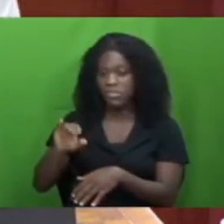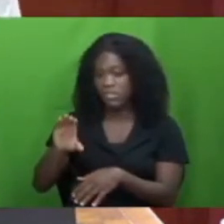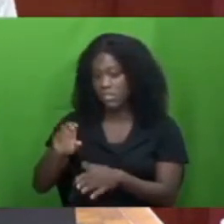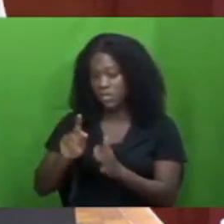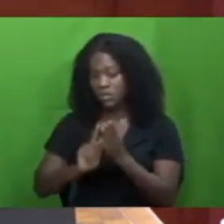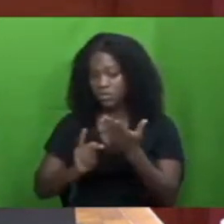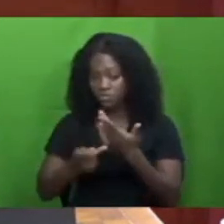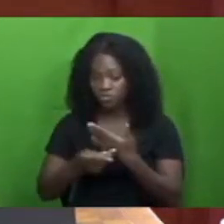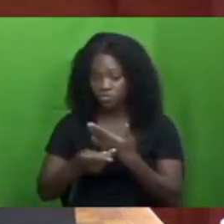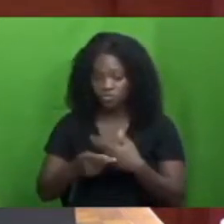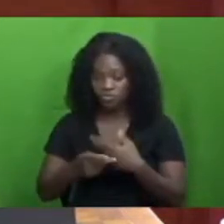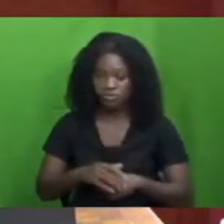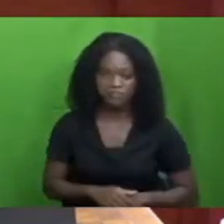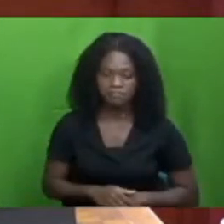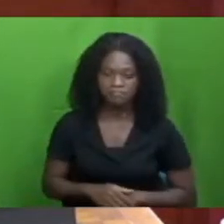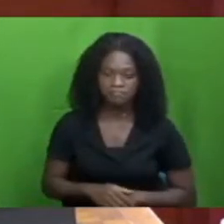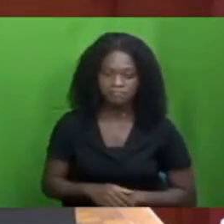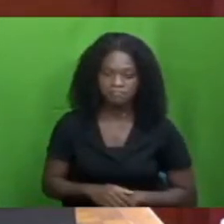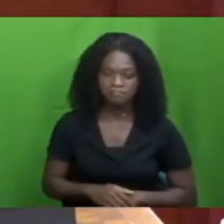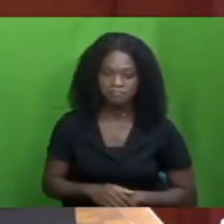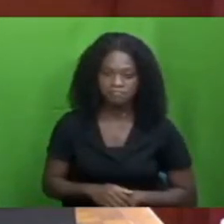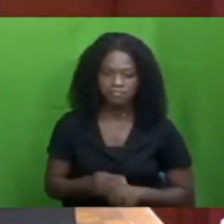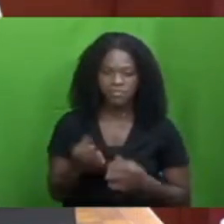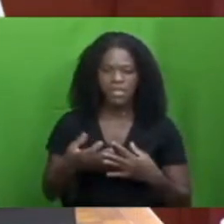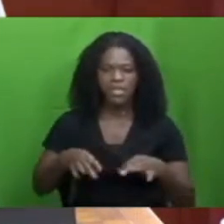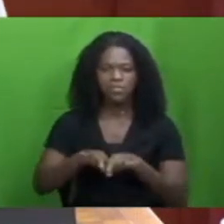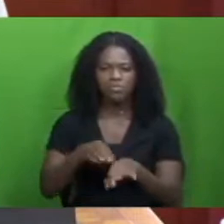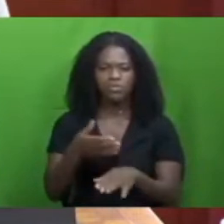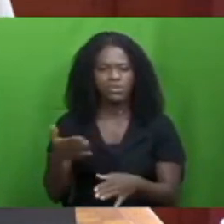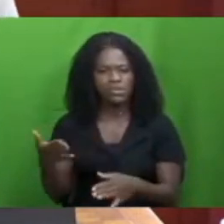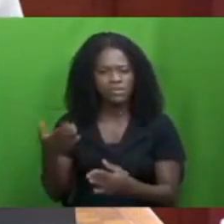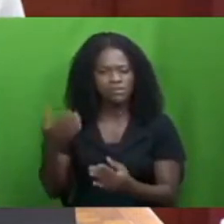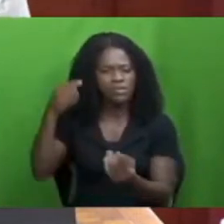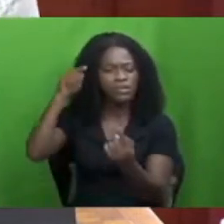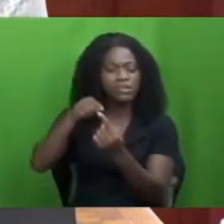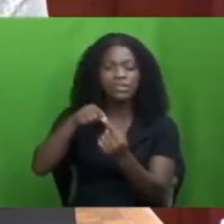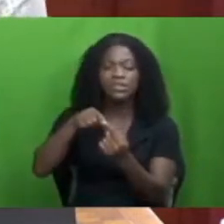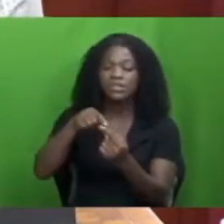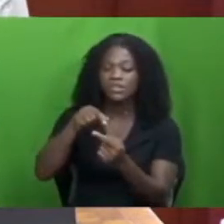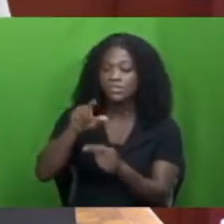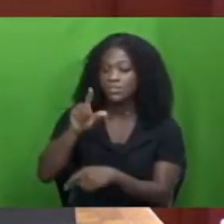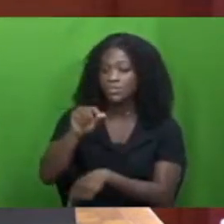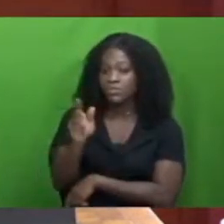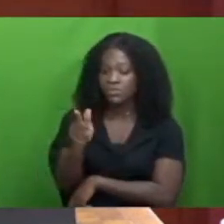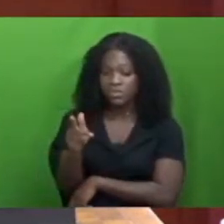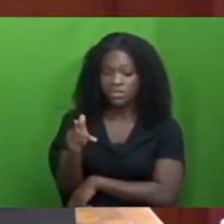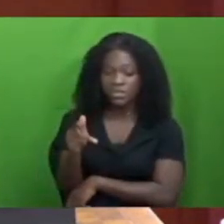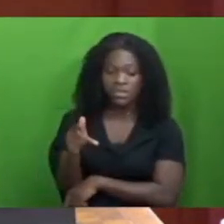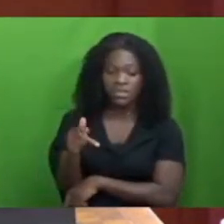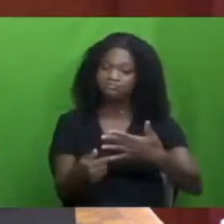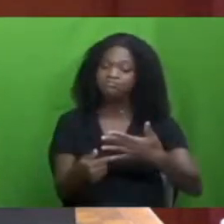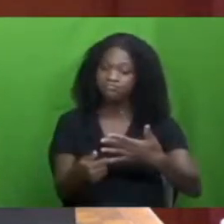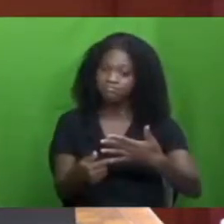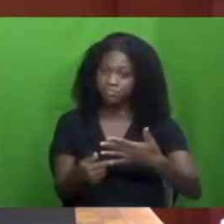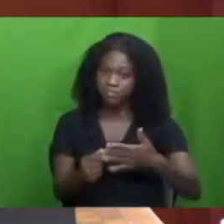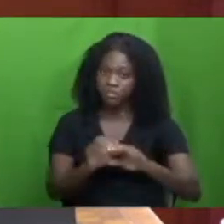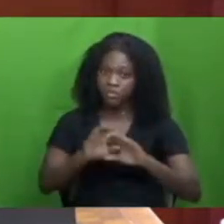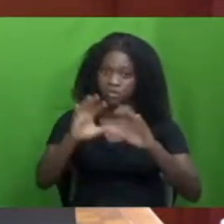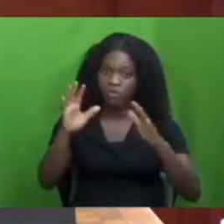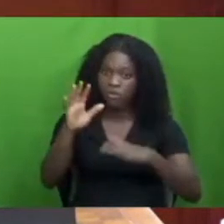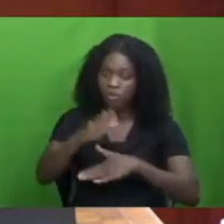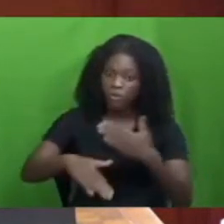Speaker, key revisions to the macro-fiscal target for 2023 year include: 1. Overall rate